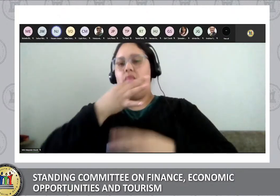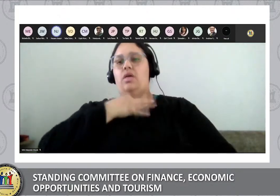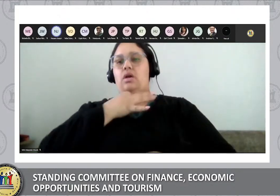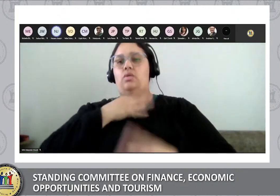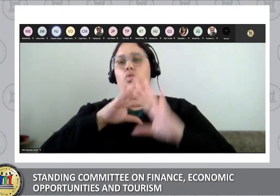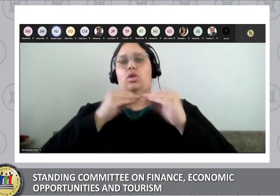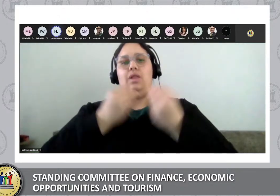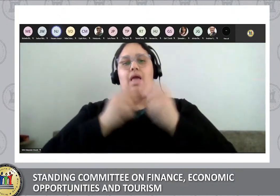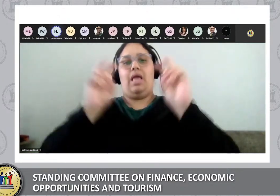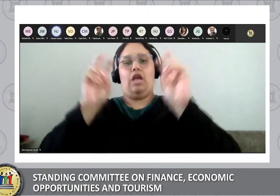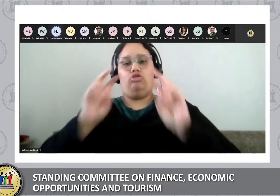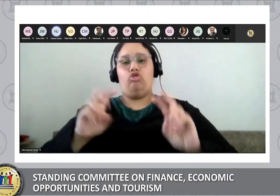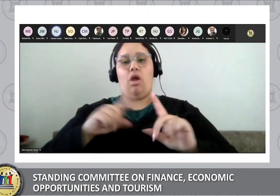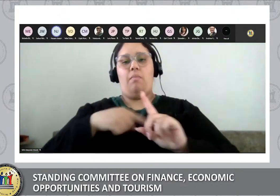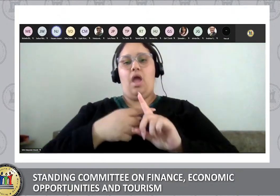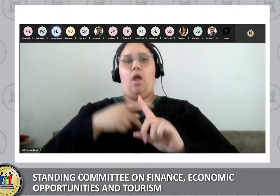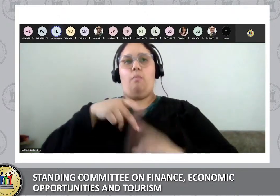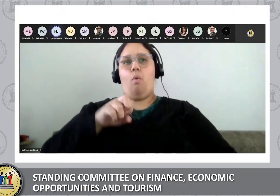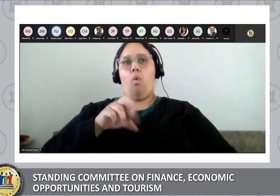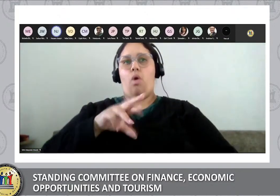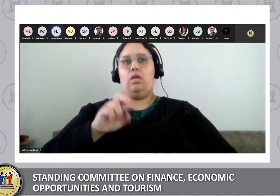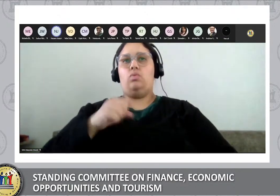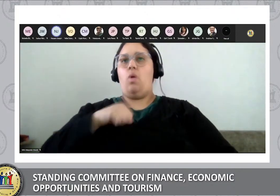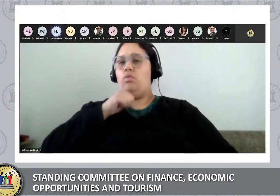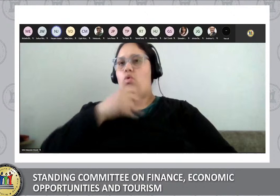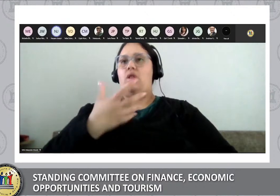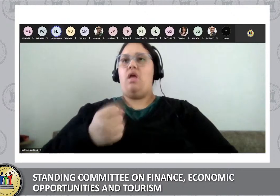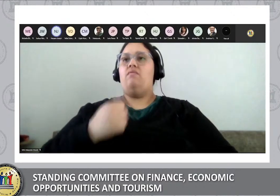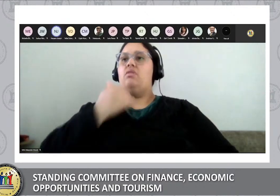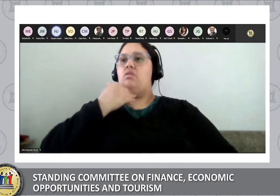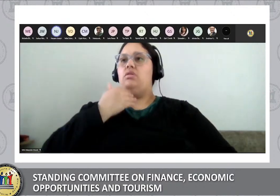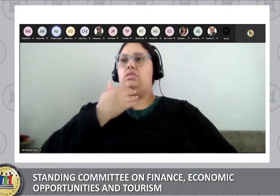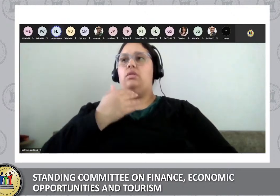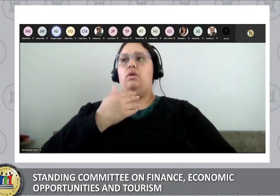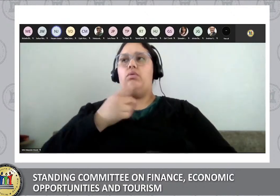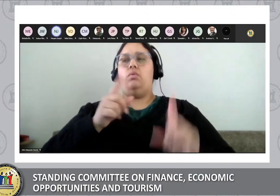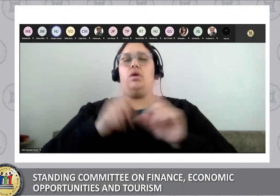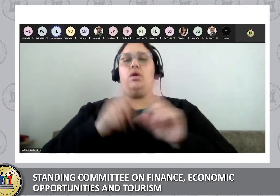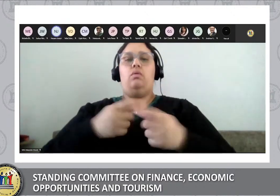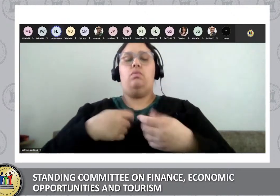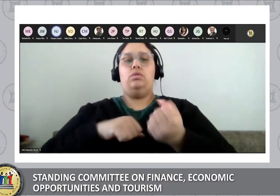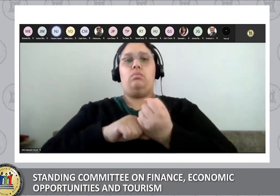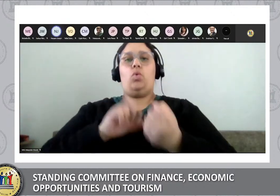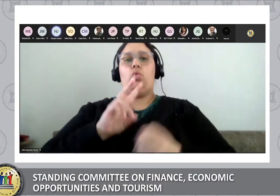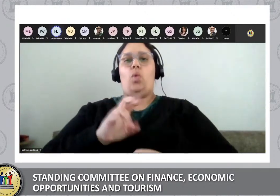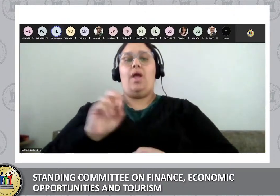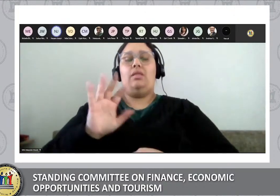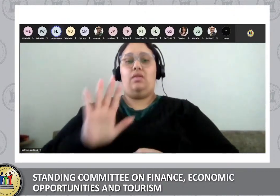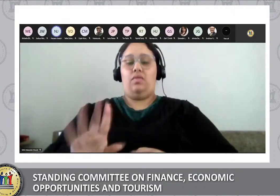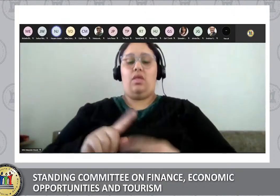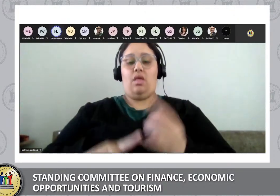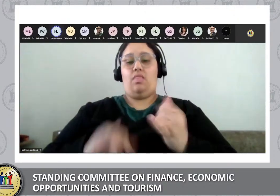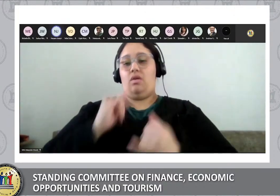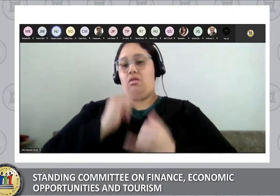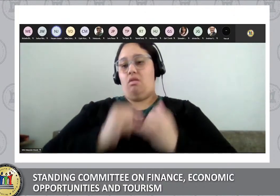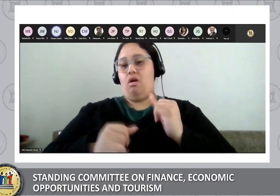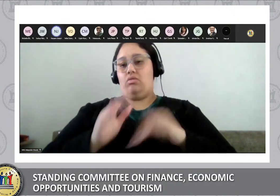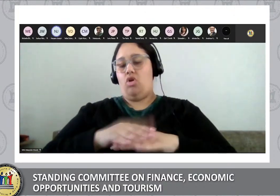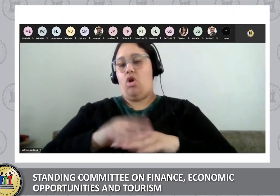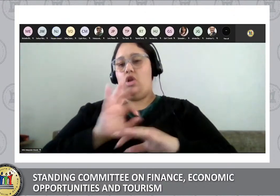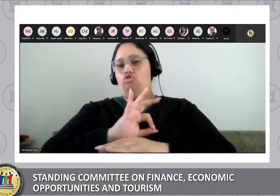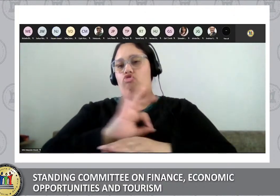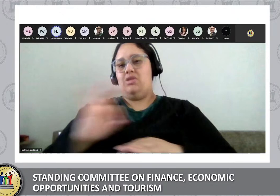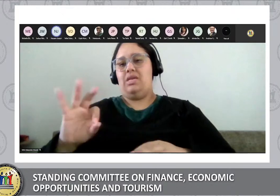such as ESCOM and even the ports is because we don't have enough artisans. We're supporting 200 there. And then lastly, on the